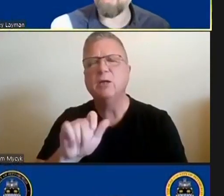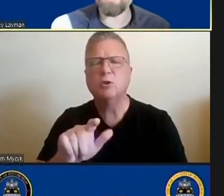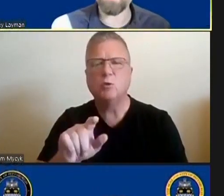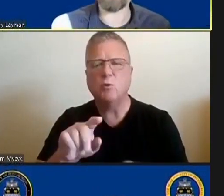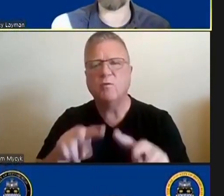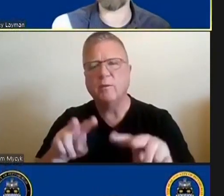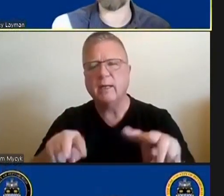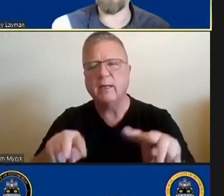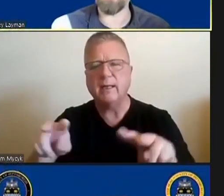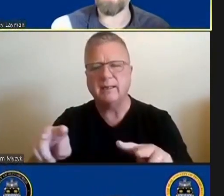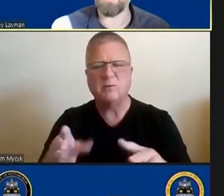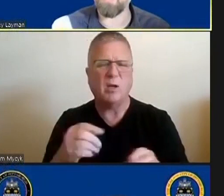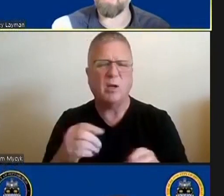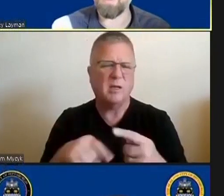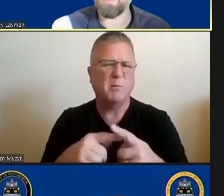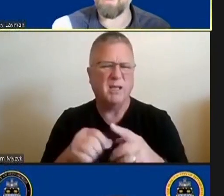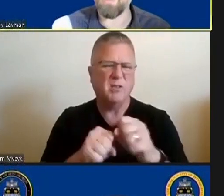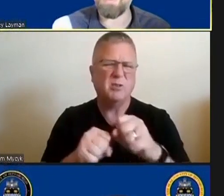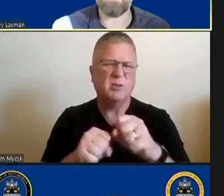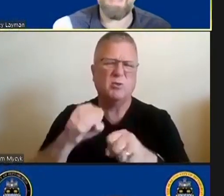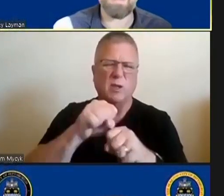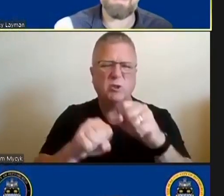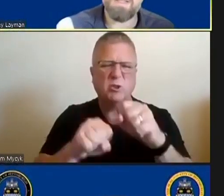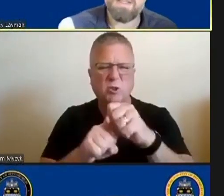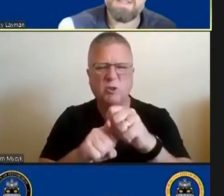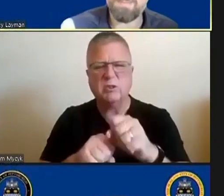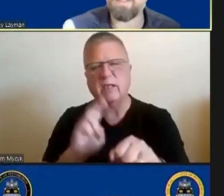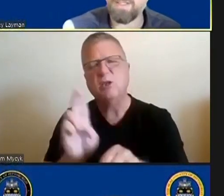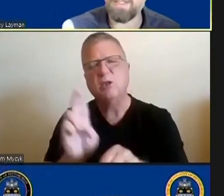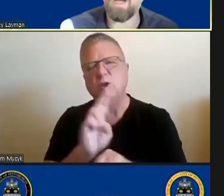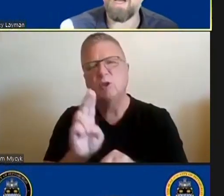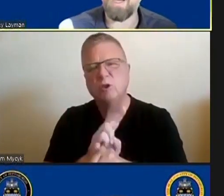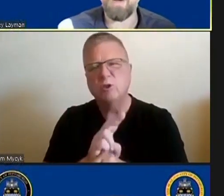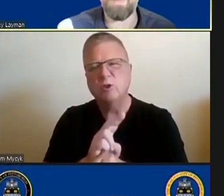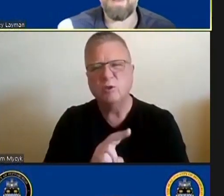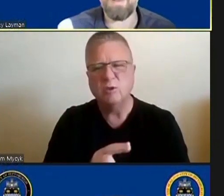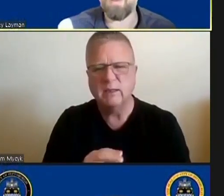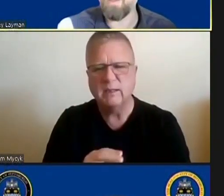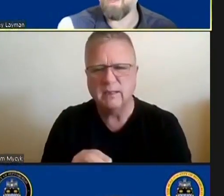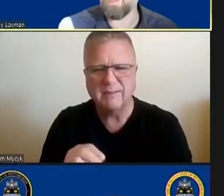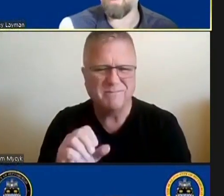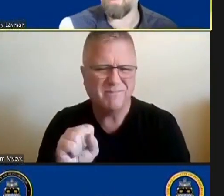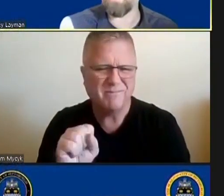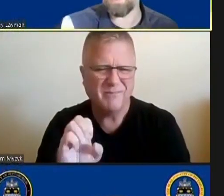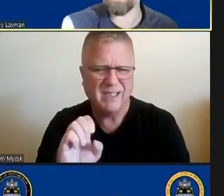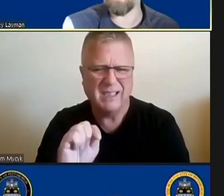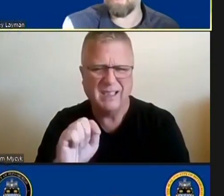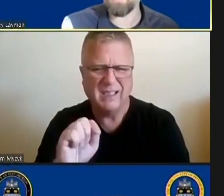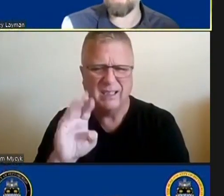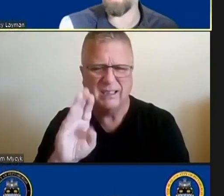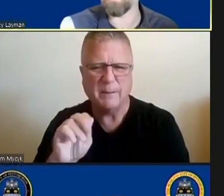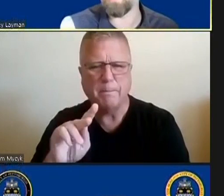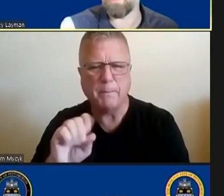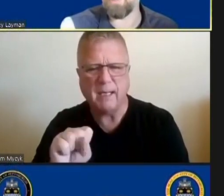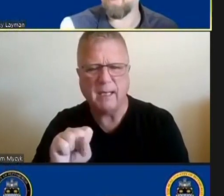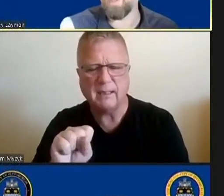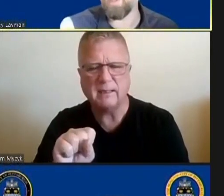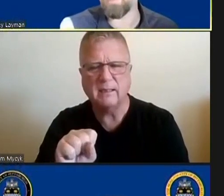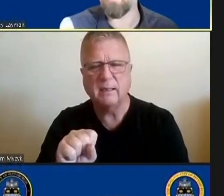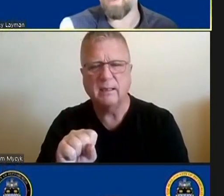do with structures and uses within setbacks typically. And in particular, in this case,